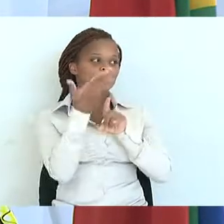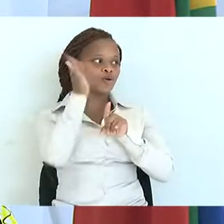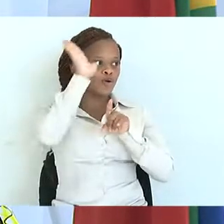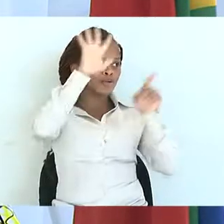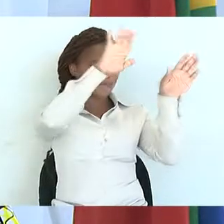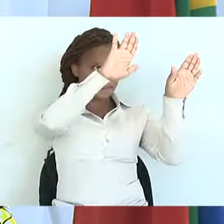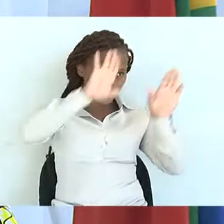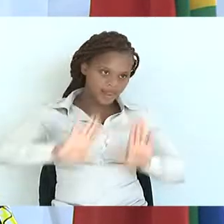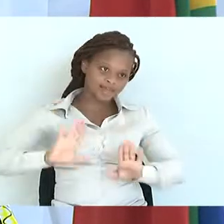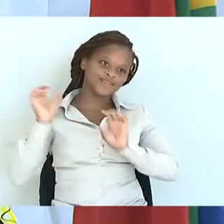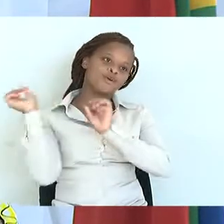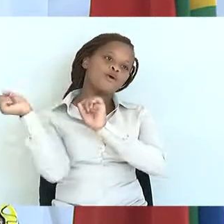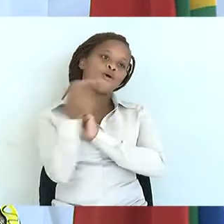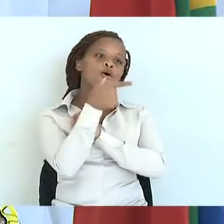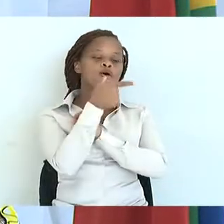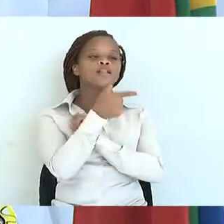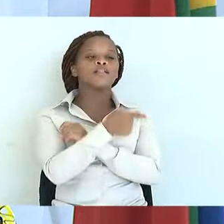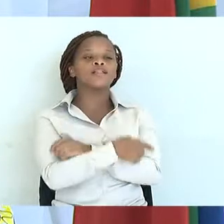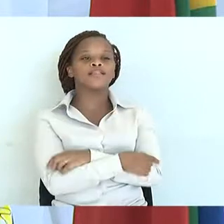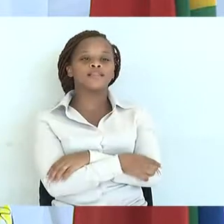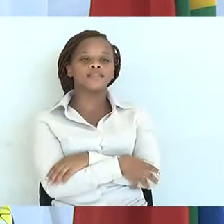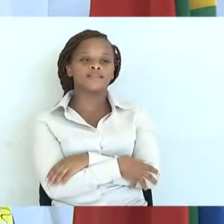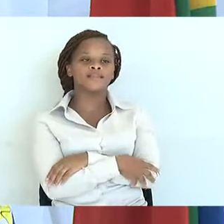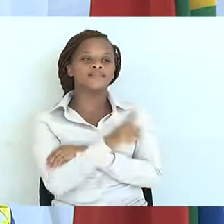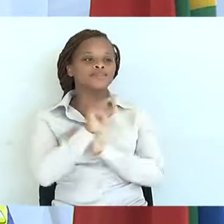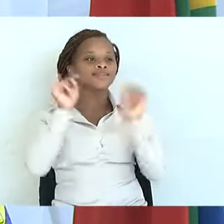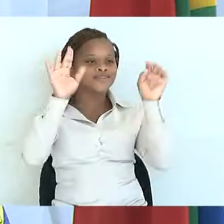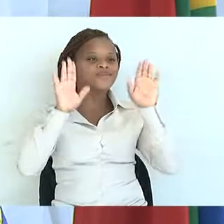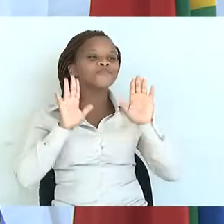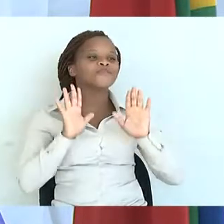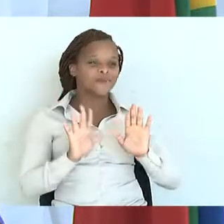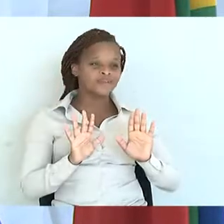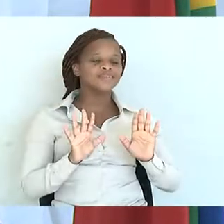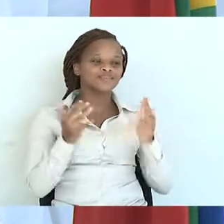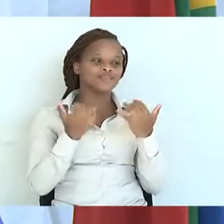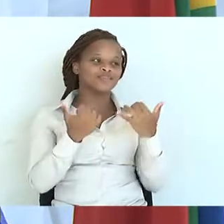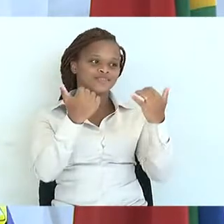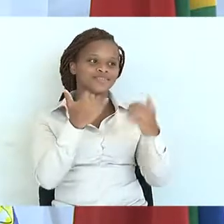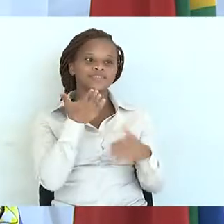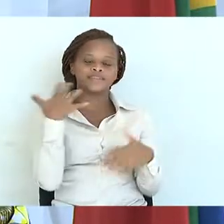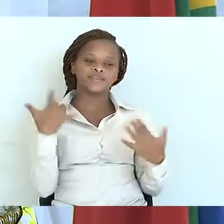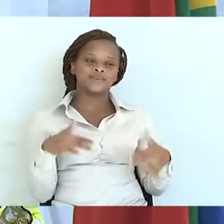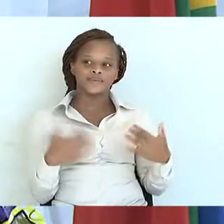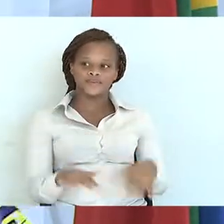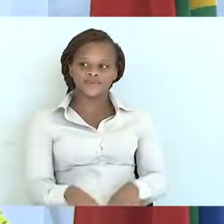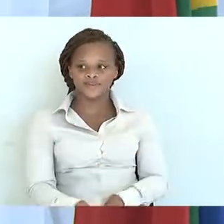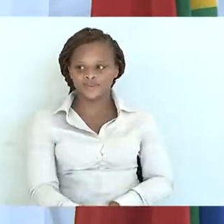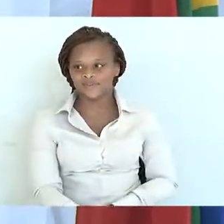bless you all. You've been a wonderful audience. Thank you.